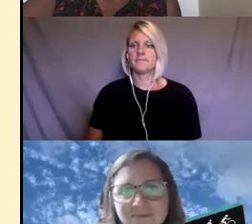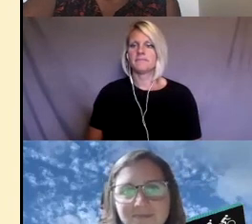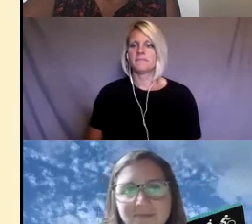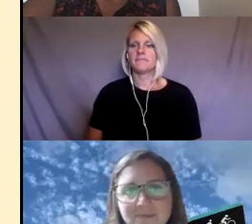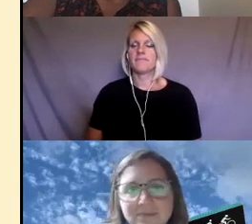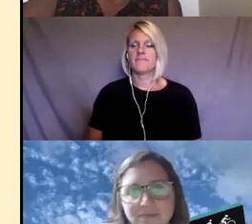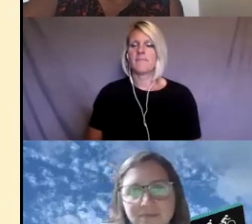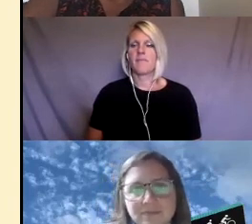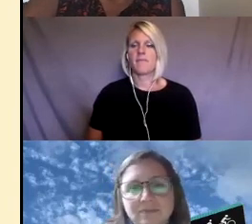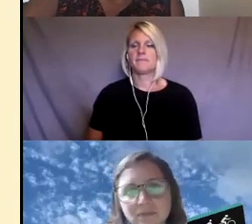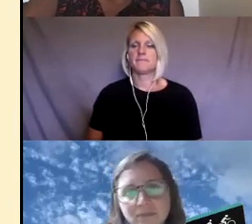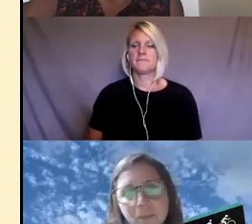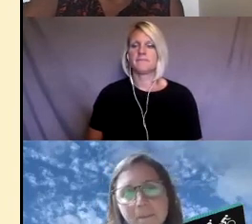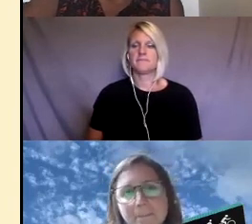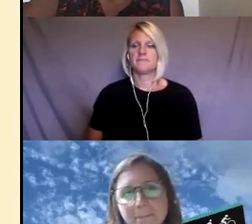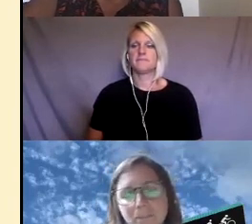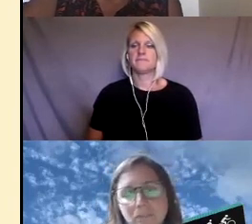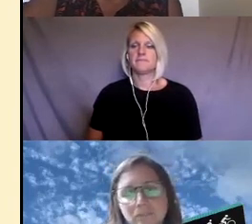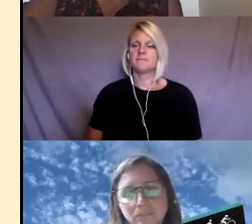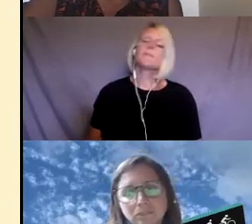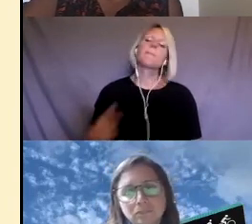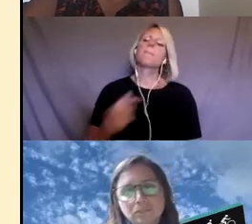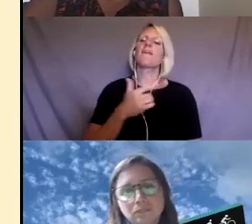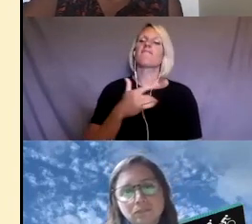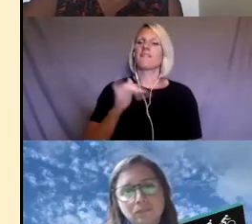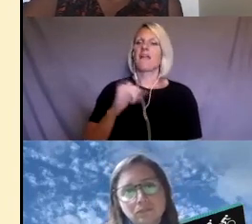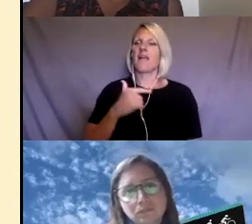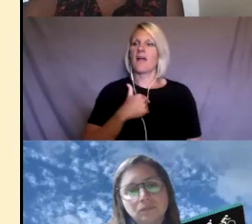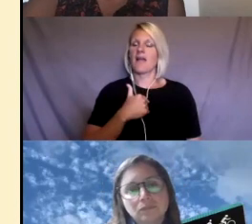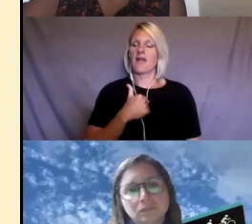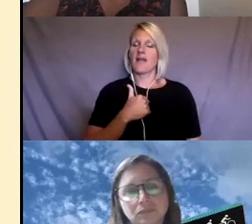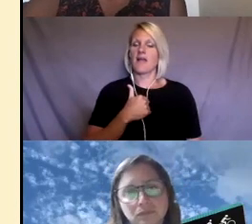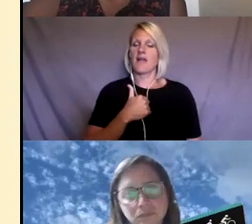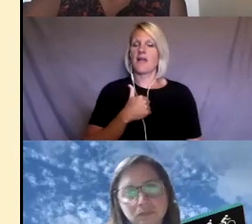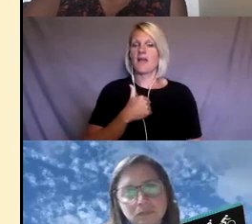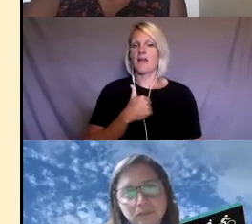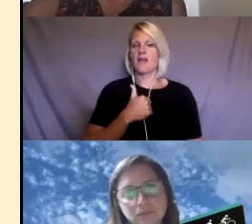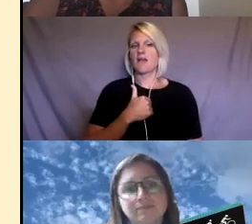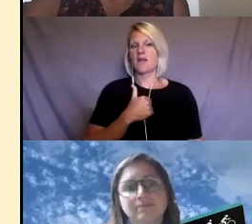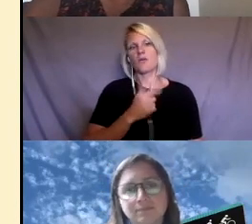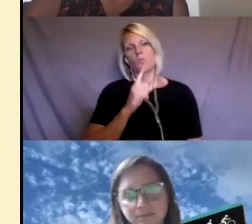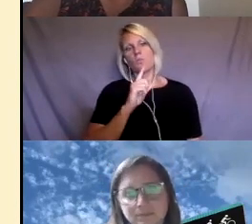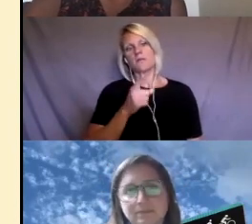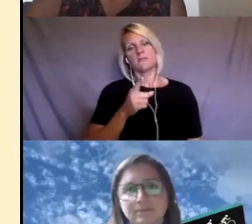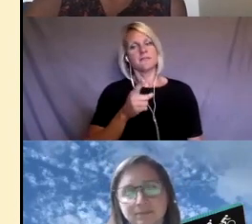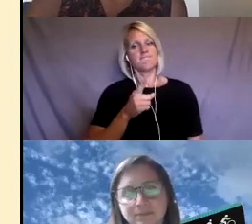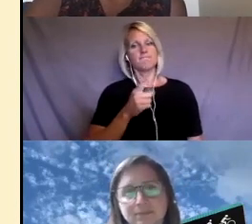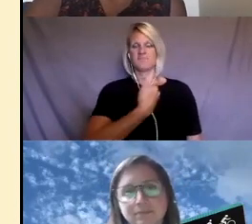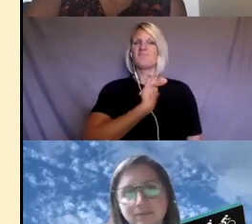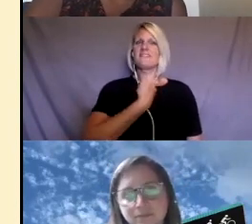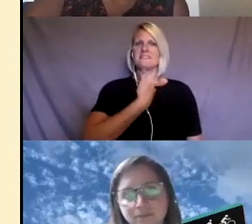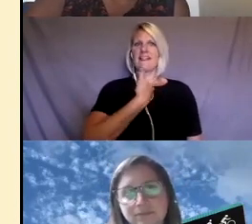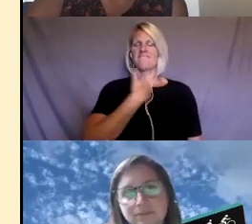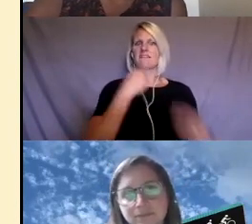I feel like I was brought to it a mix of self-preservation, like literally I need